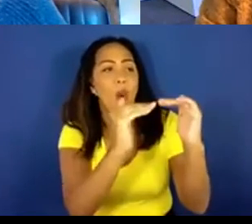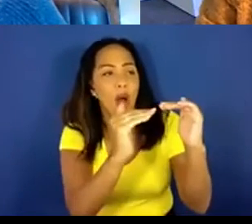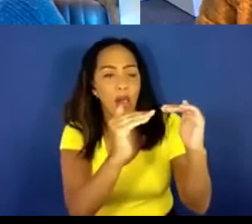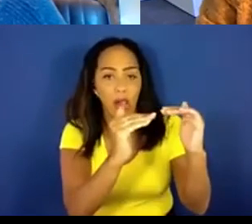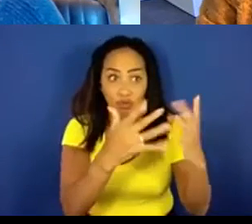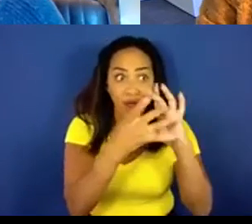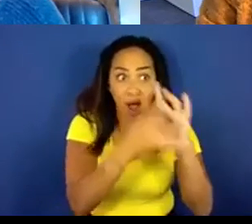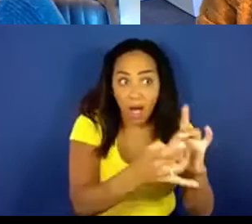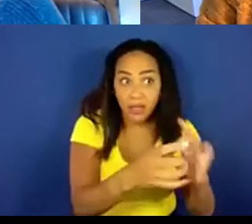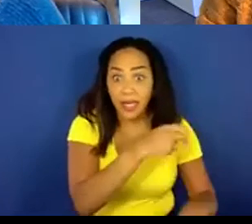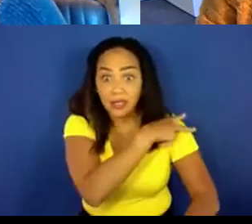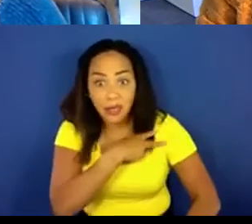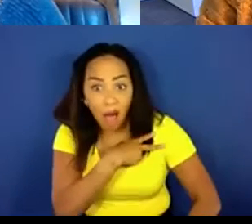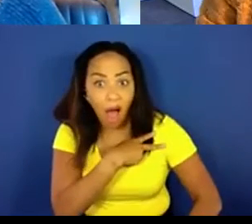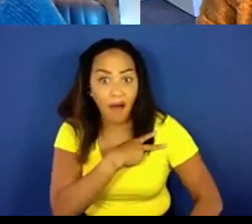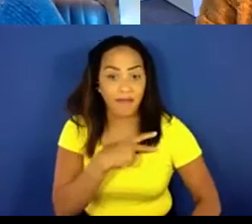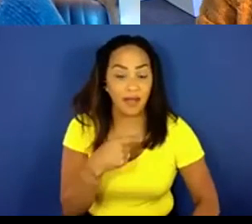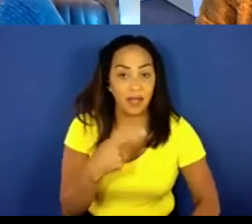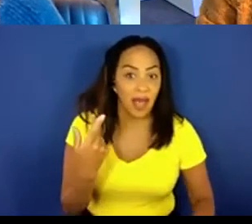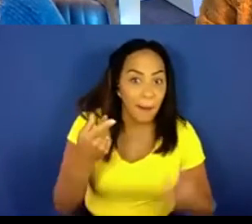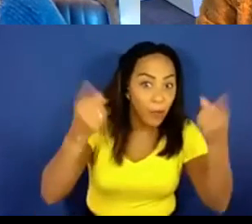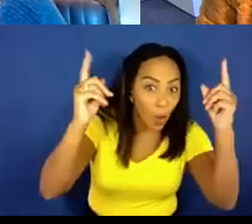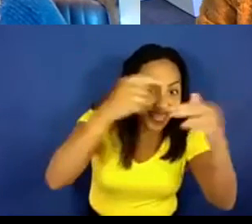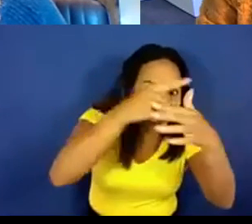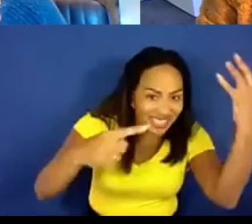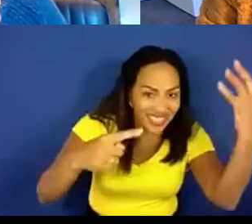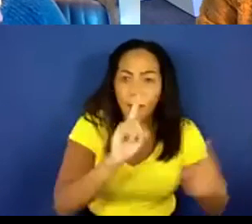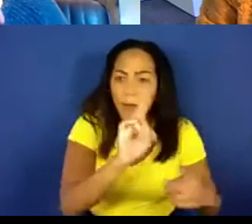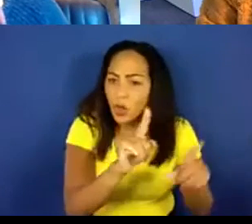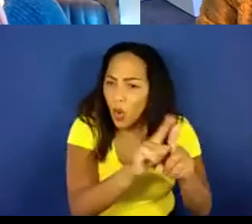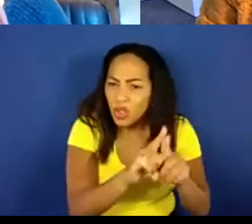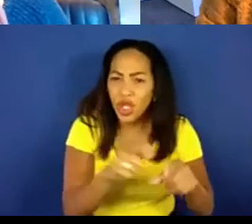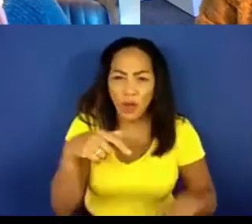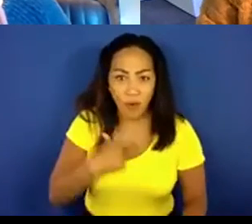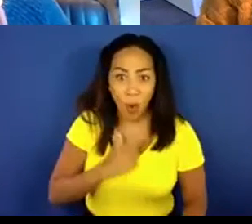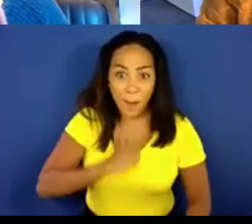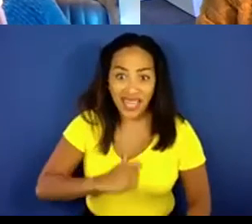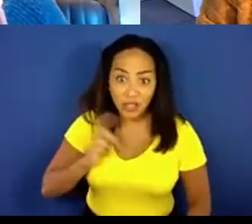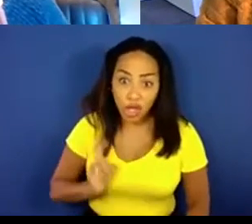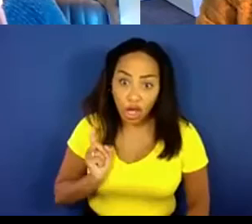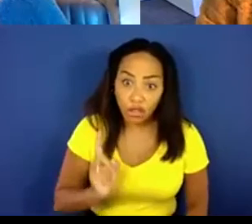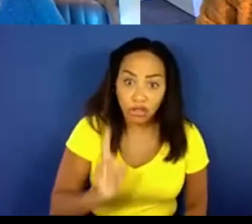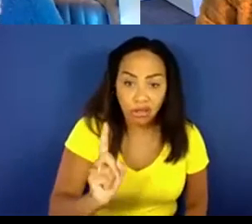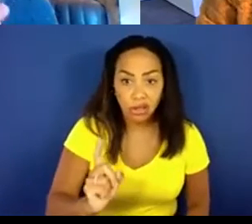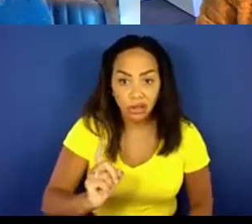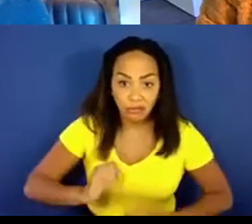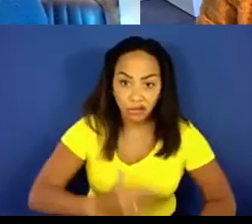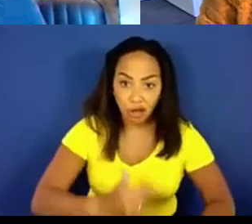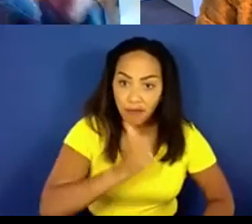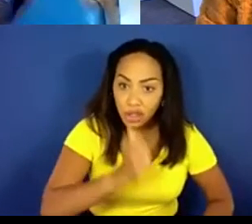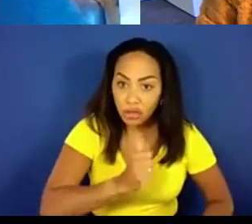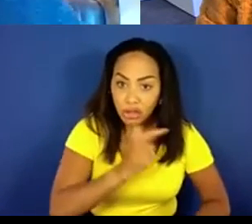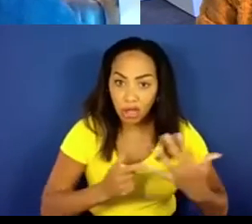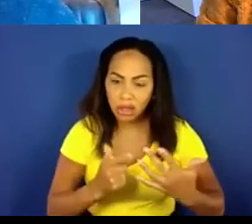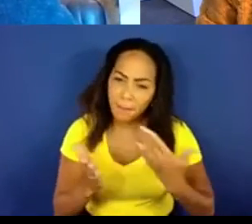in different transport industries, but also for, you know, passengers and service users. And there's been some amazingly you